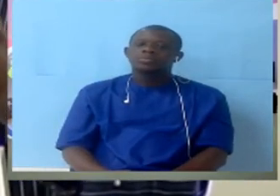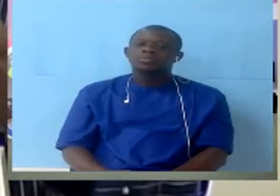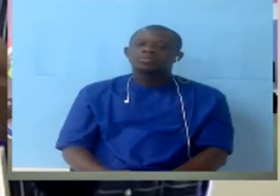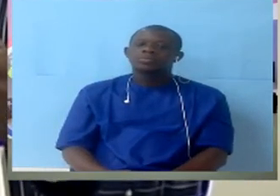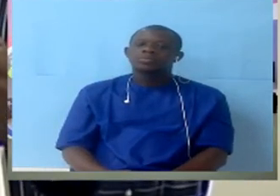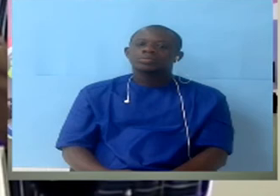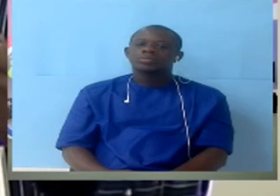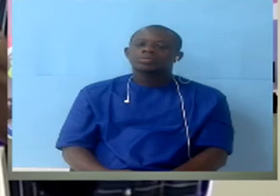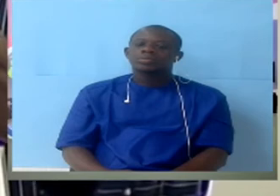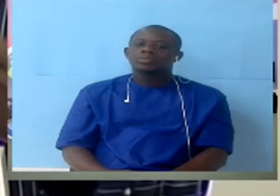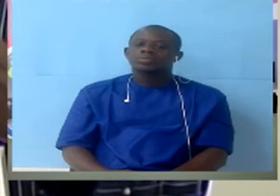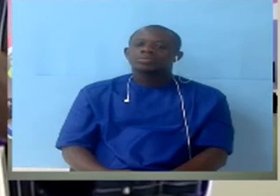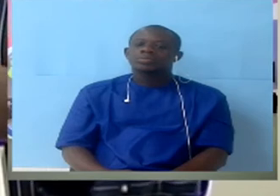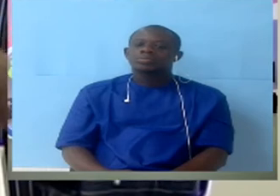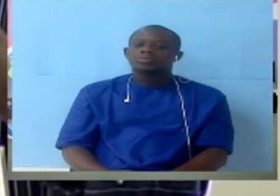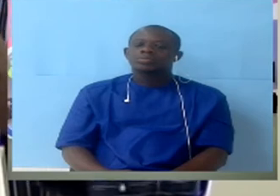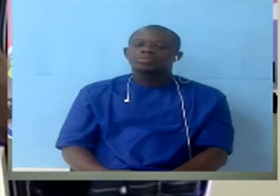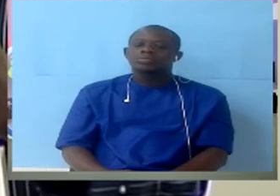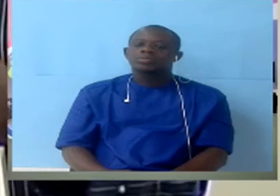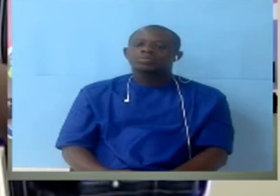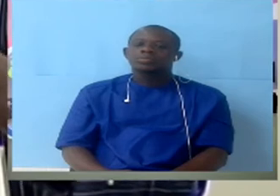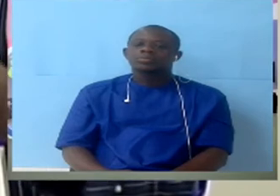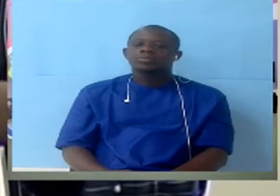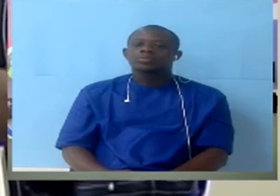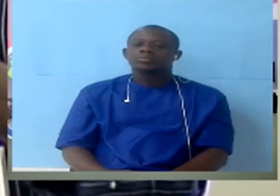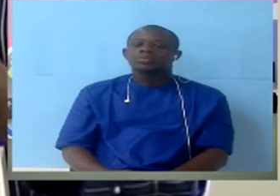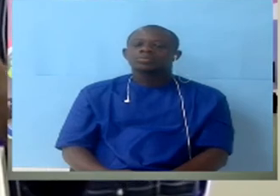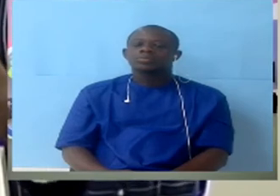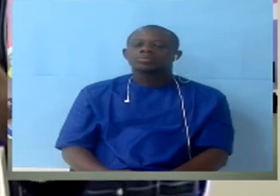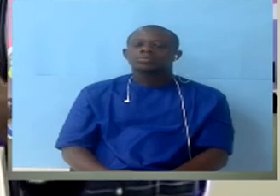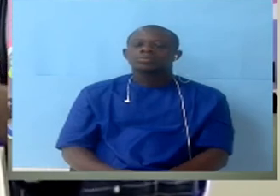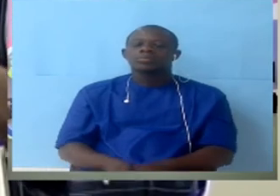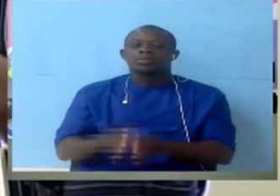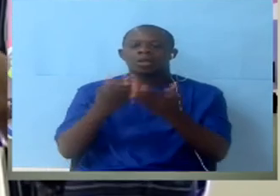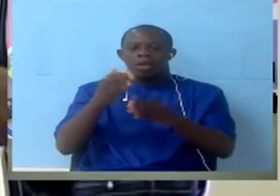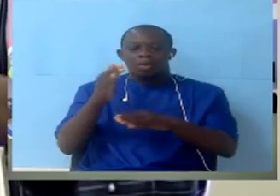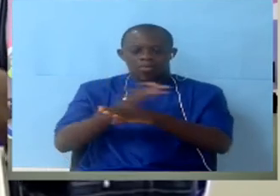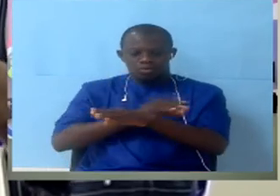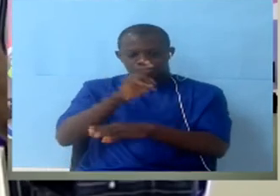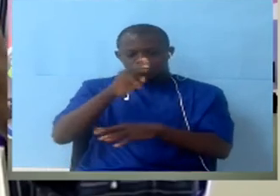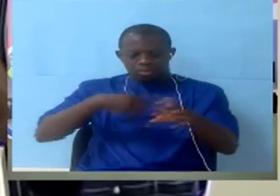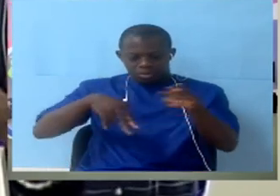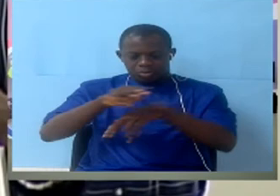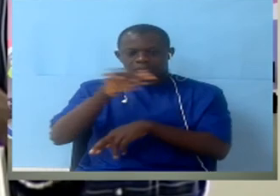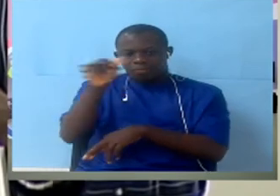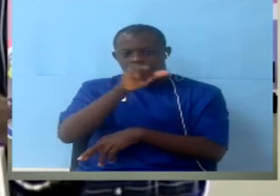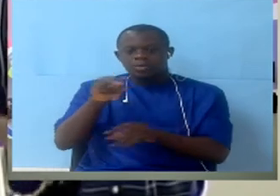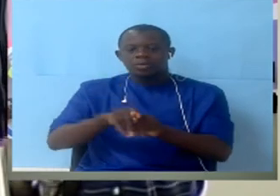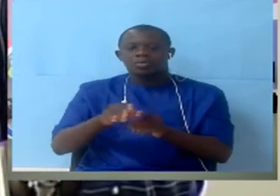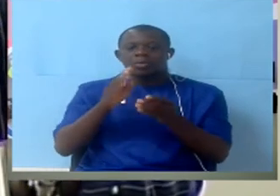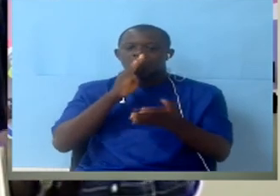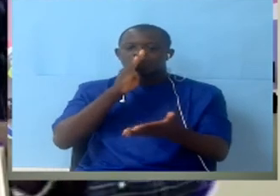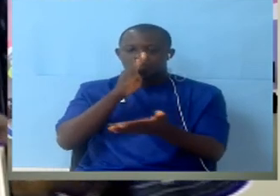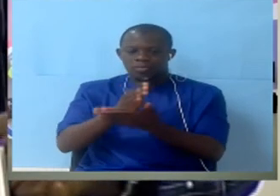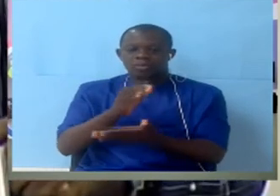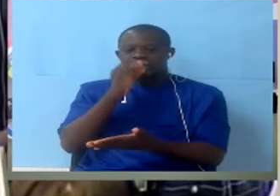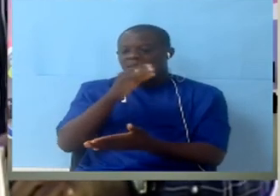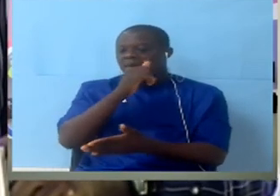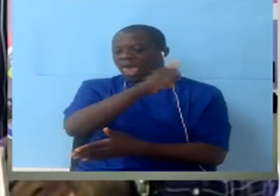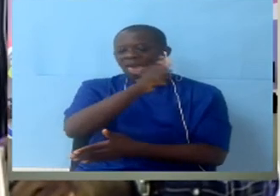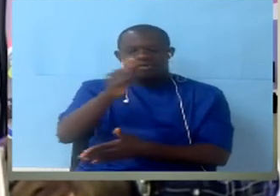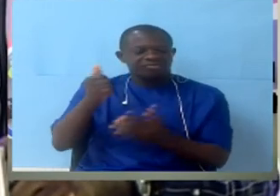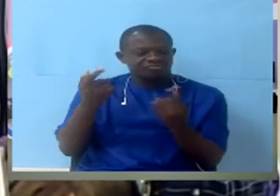before you returned, you were promised that everything is okay and that nothing would happen to